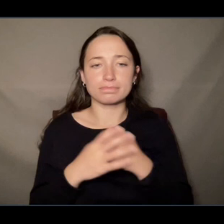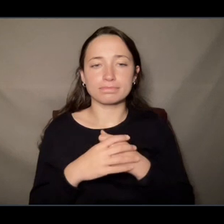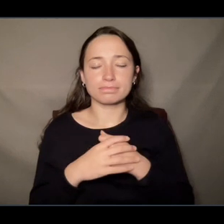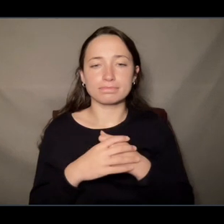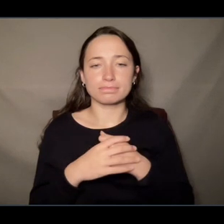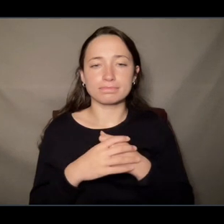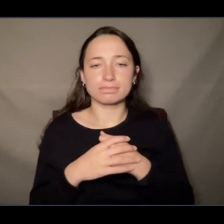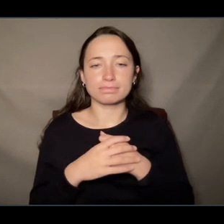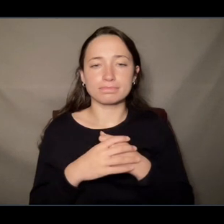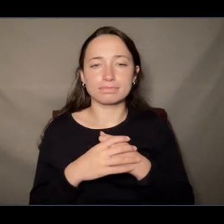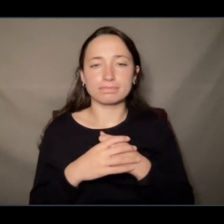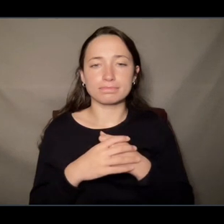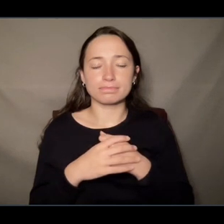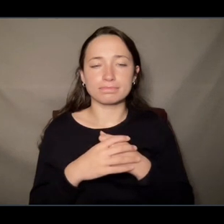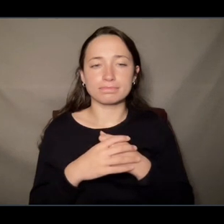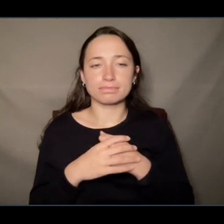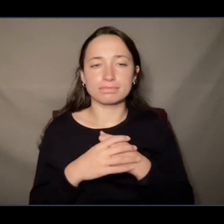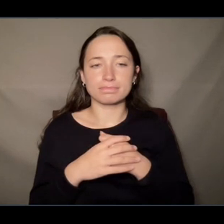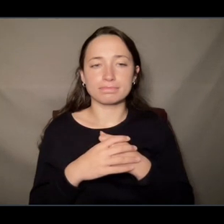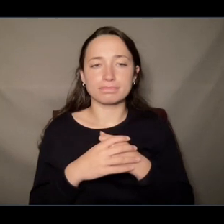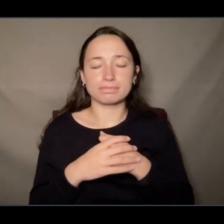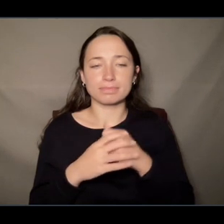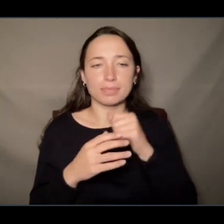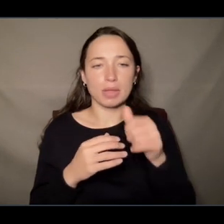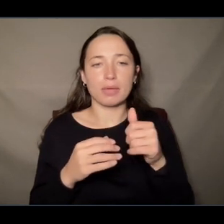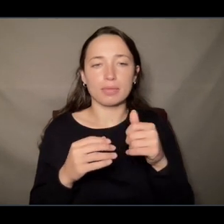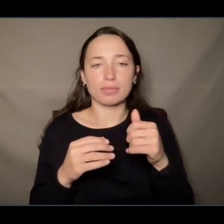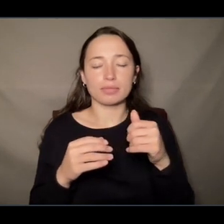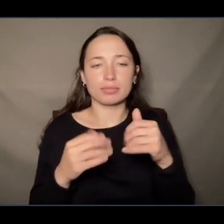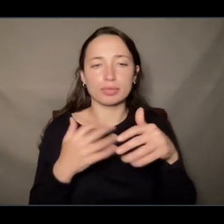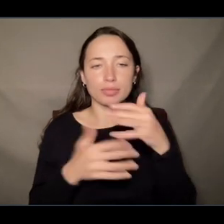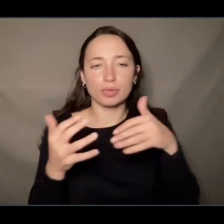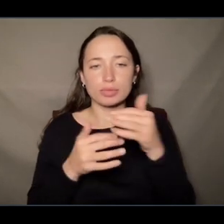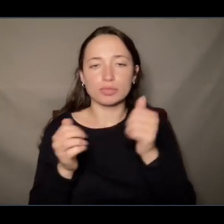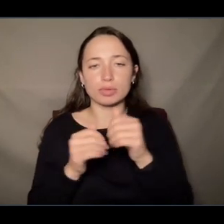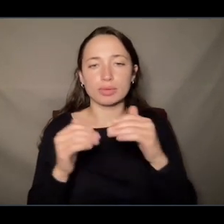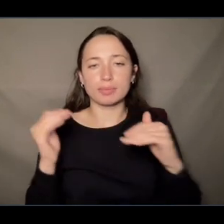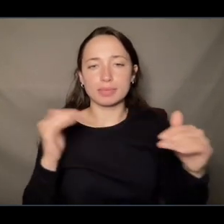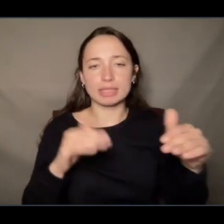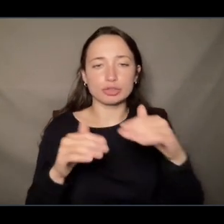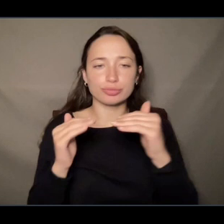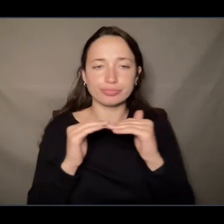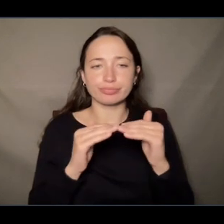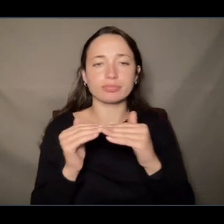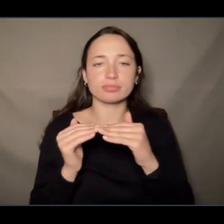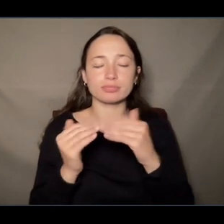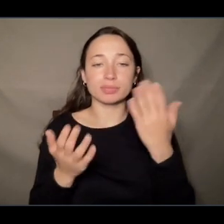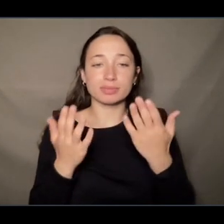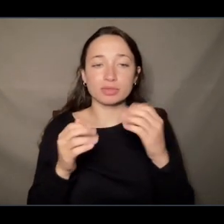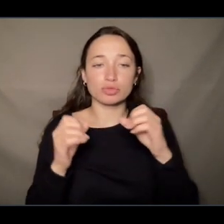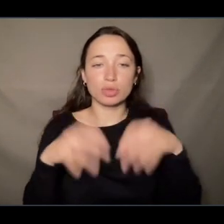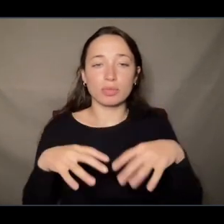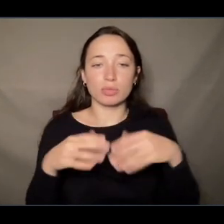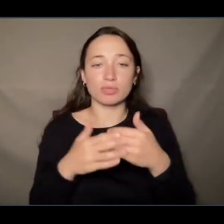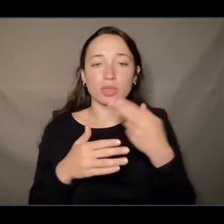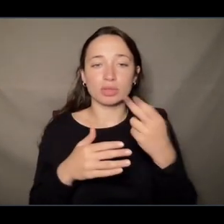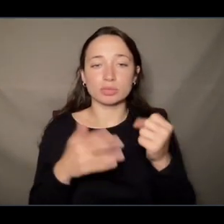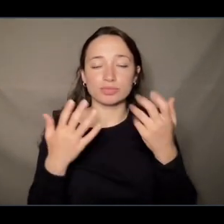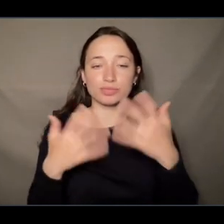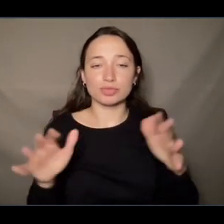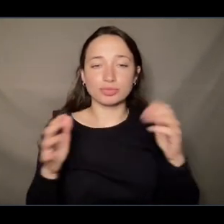they're more likely to not promote with their peers,